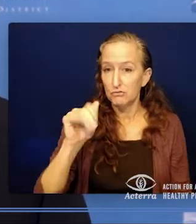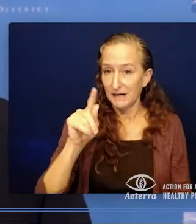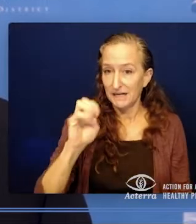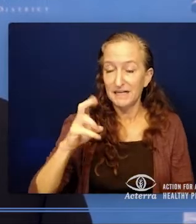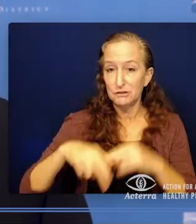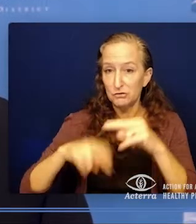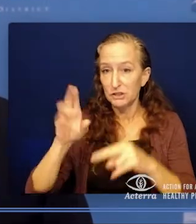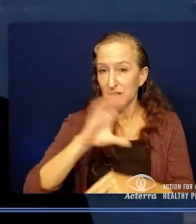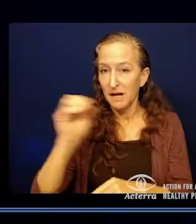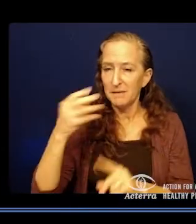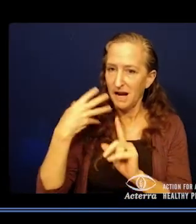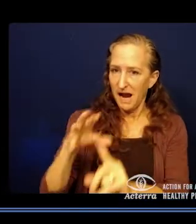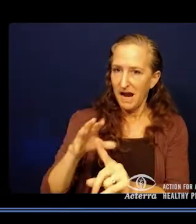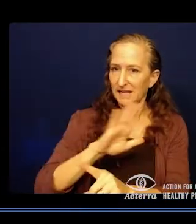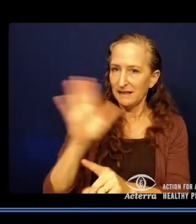their environmental project.